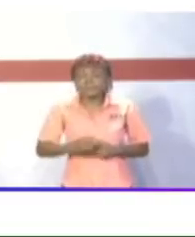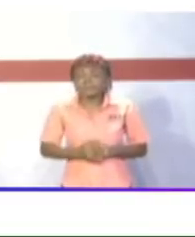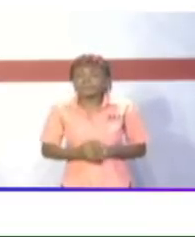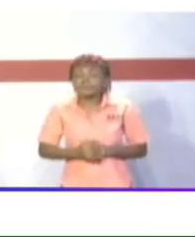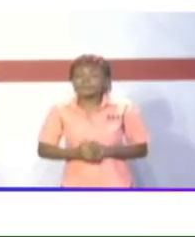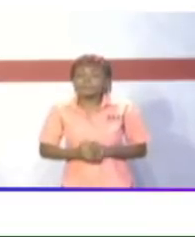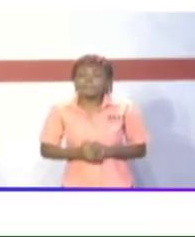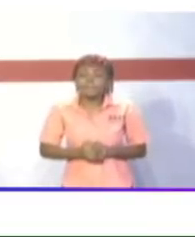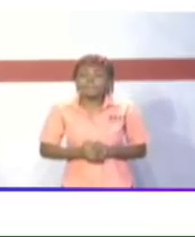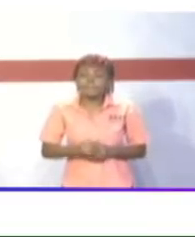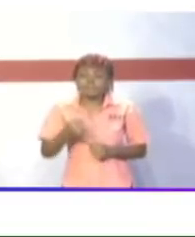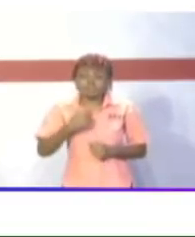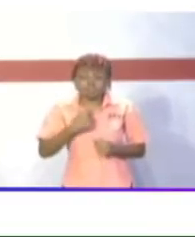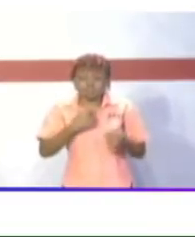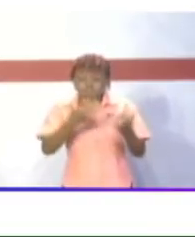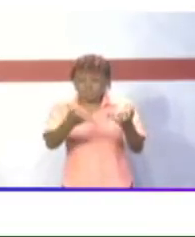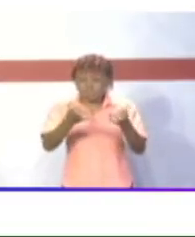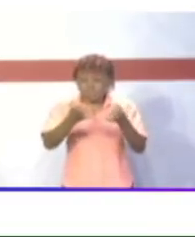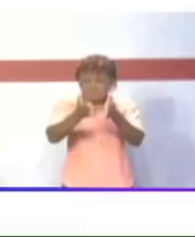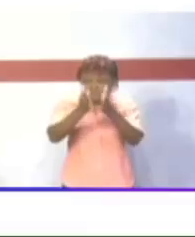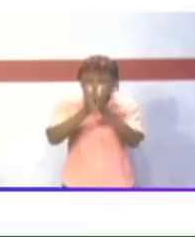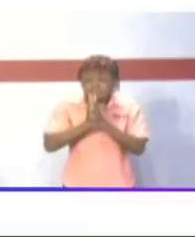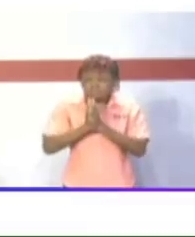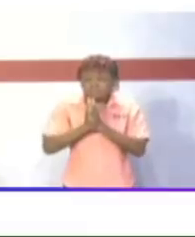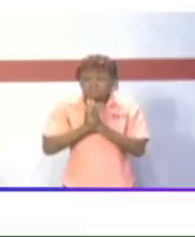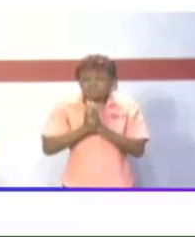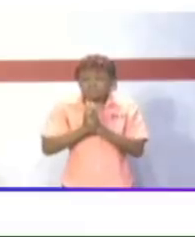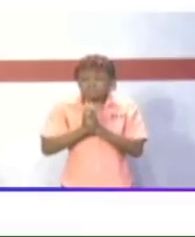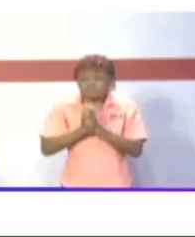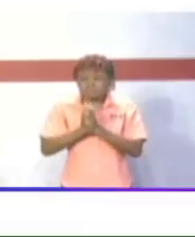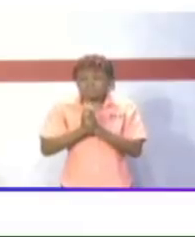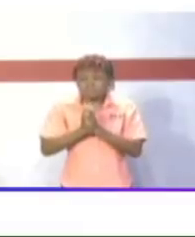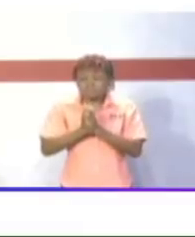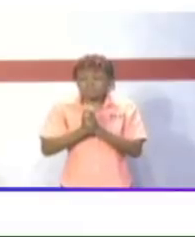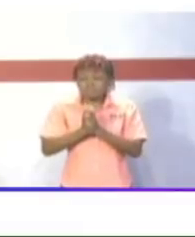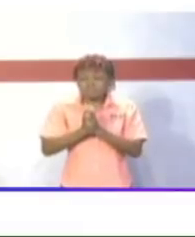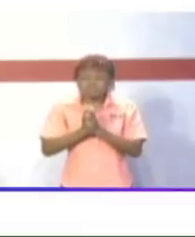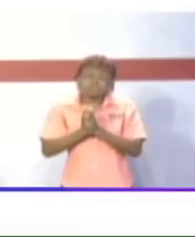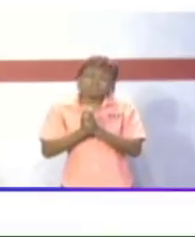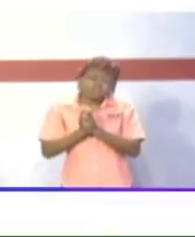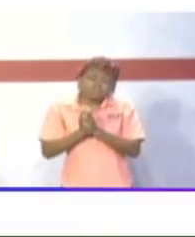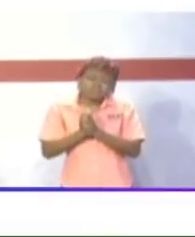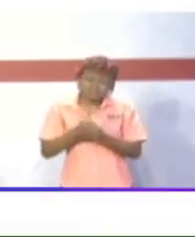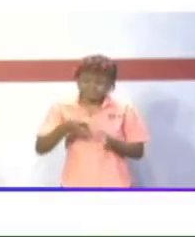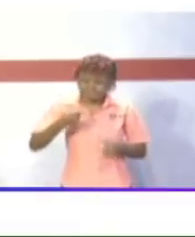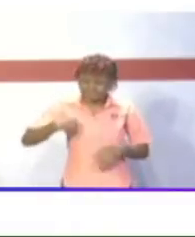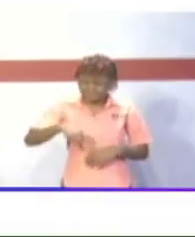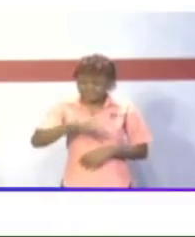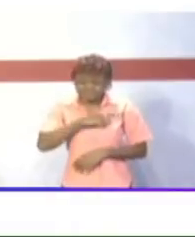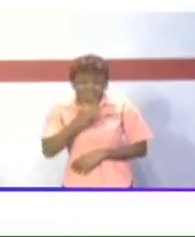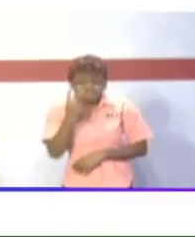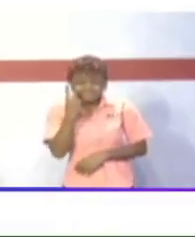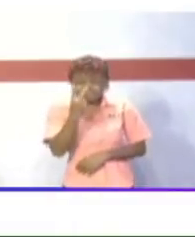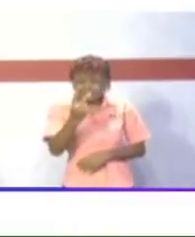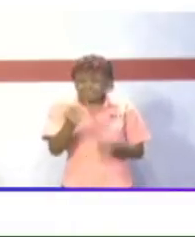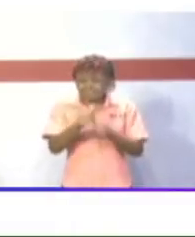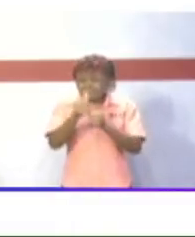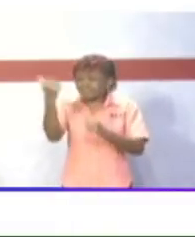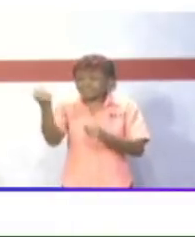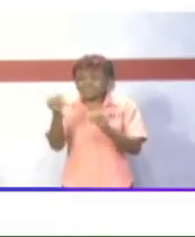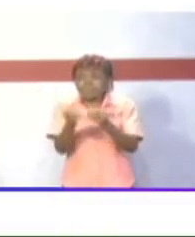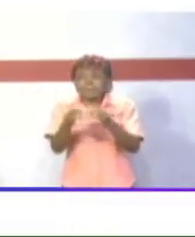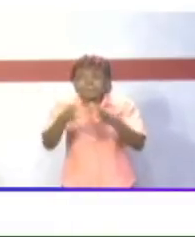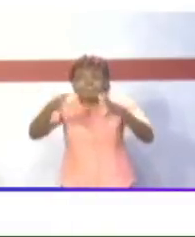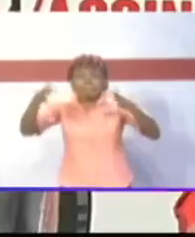ask, are we in a fourth wave? I don't know if my figure is correct, or are we in another wave And what figure would that be? Thank you, If